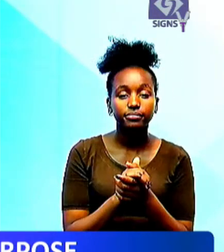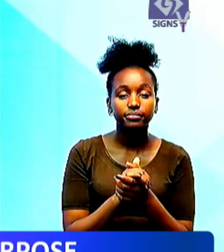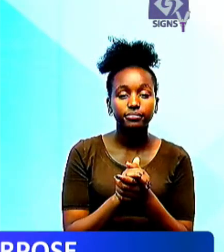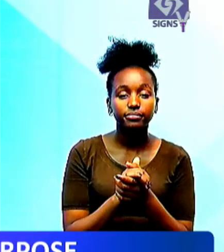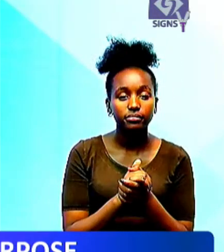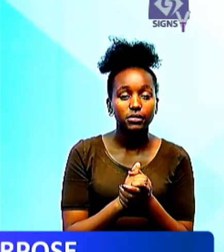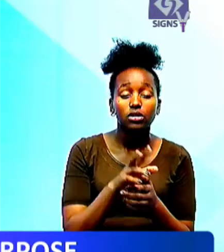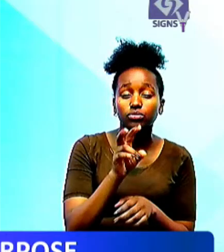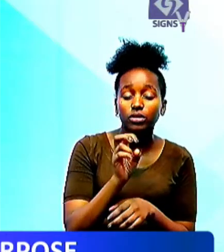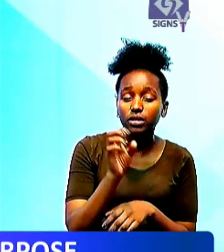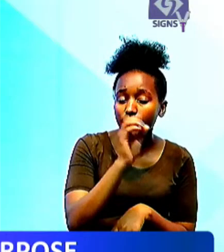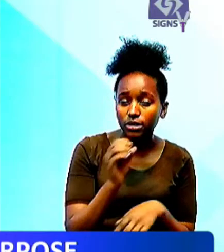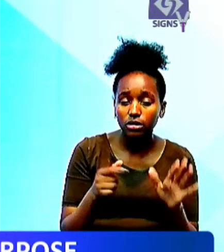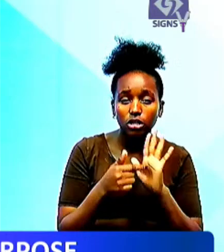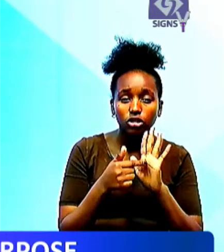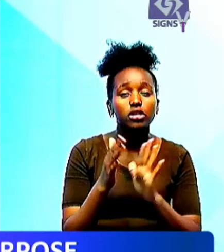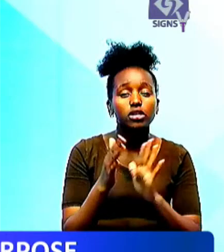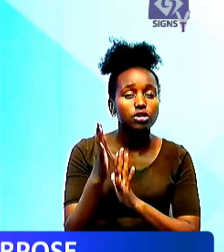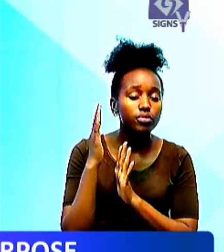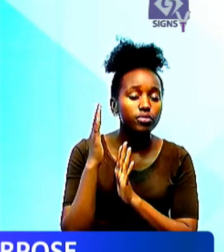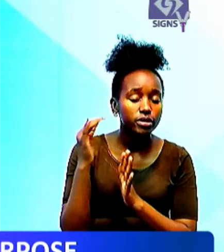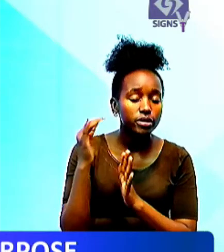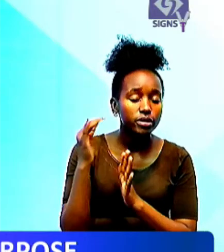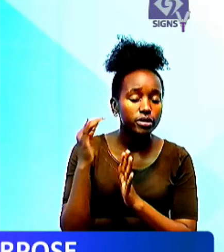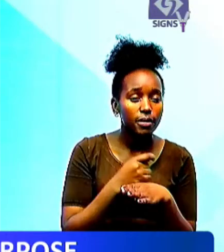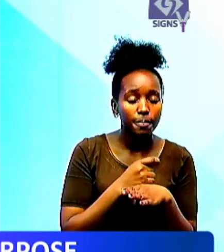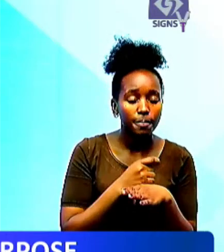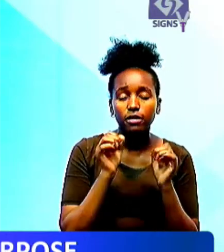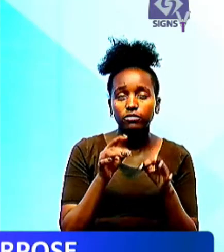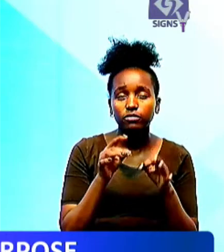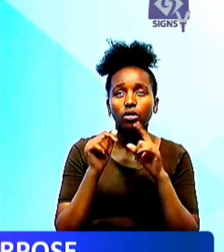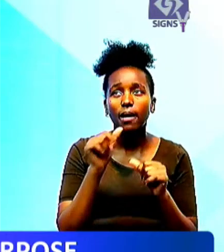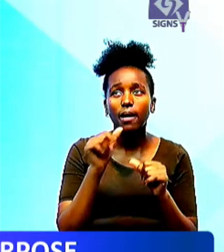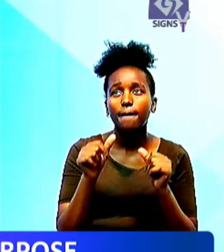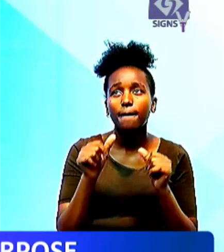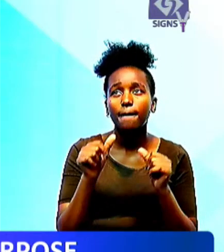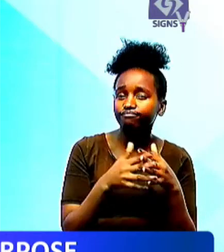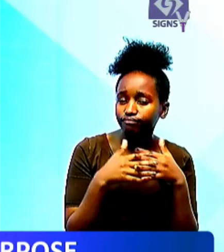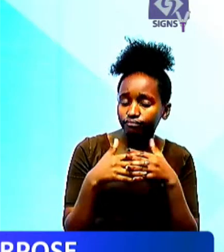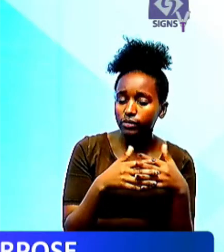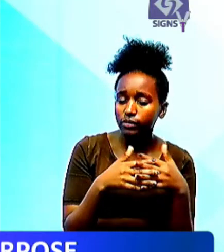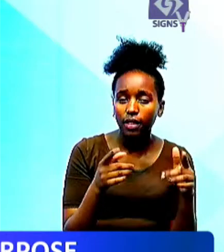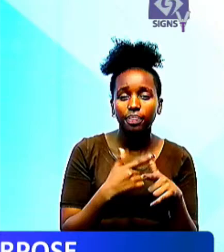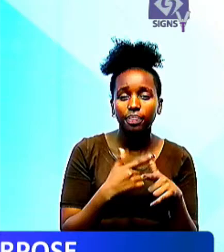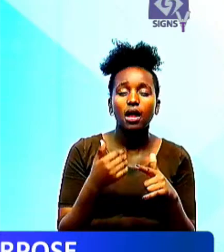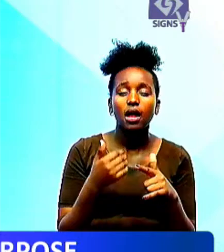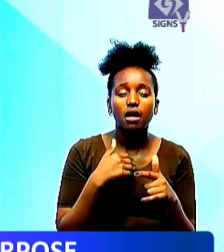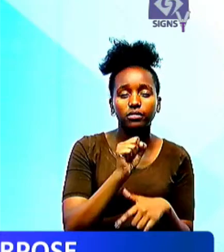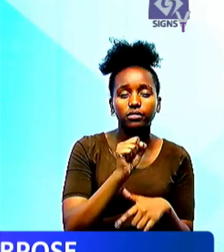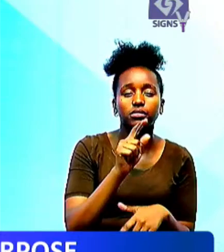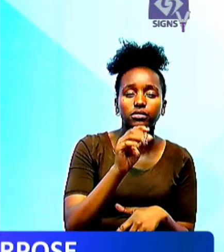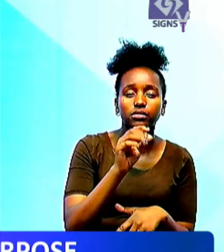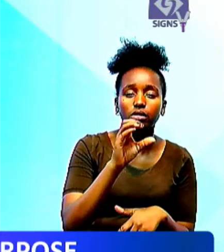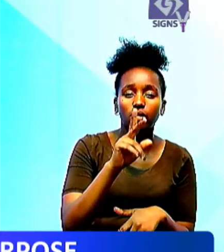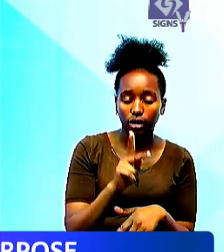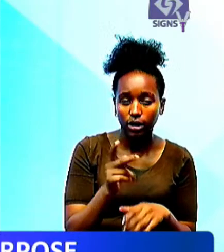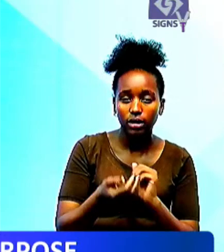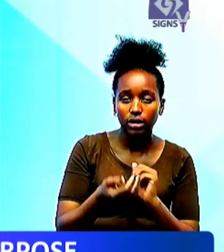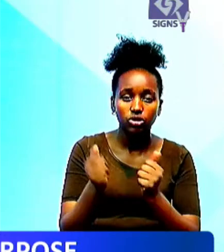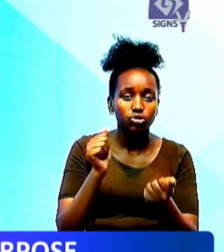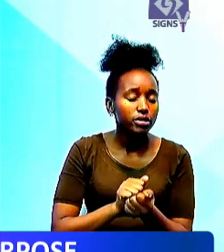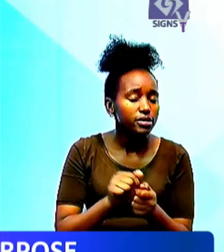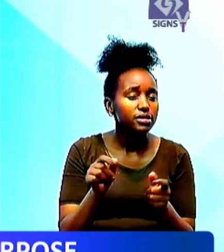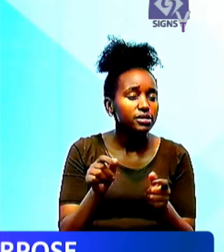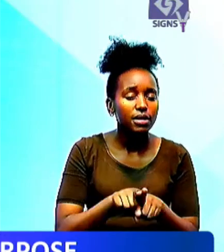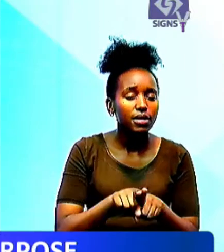trading. If I'm looking in the US, I'm looking on the New York Stock Exchange. How is that doing? The Dow Jones, how are they doing?